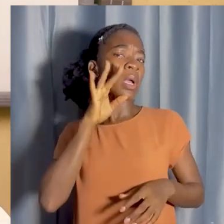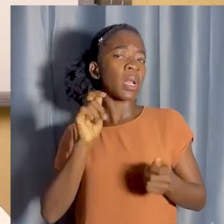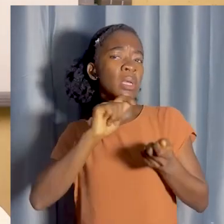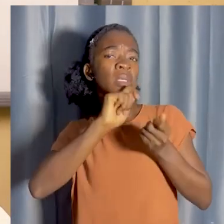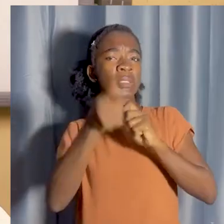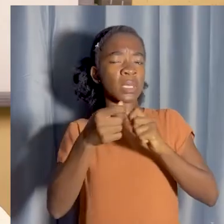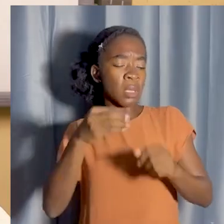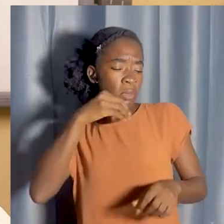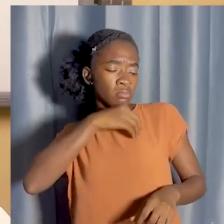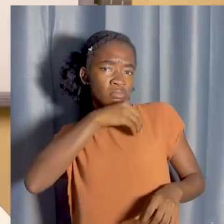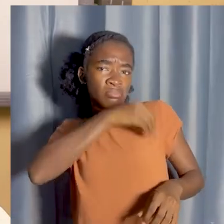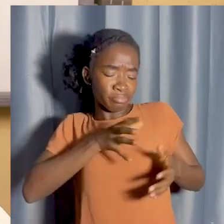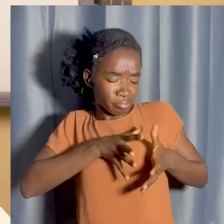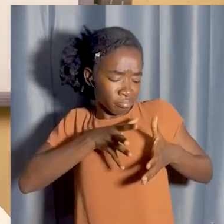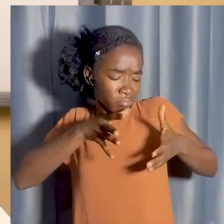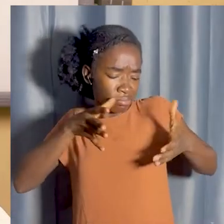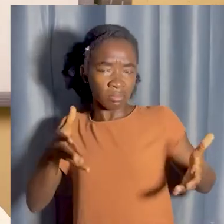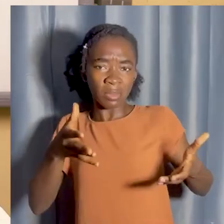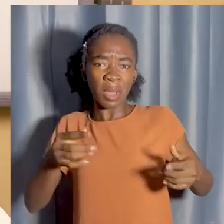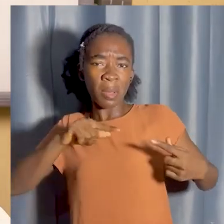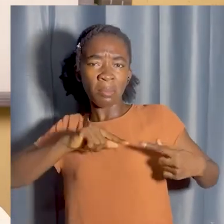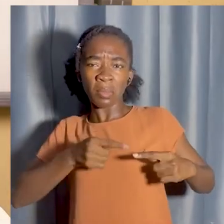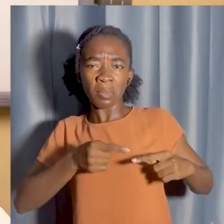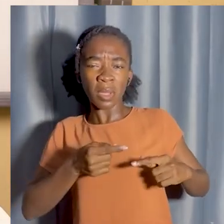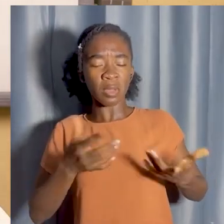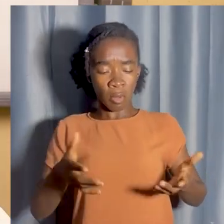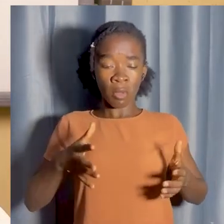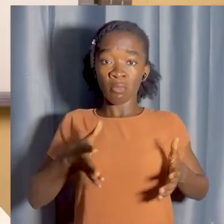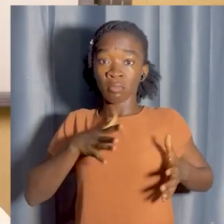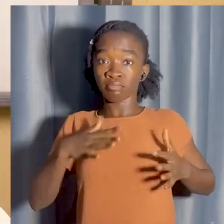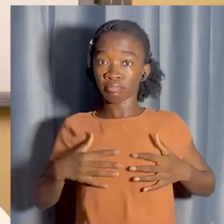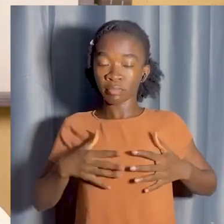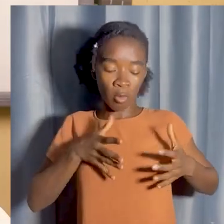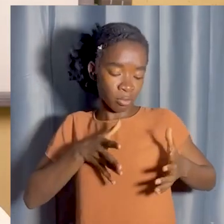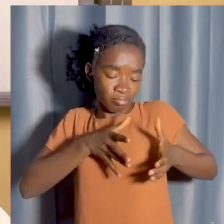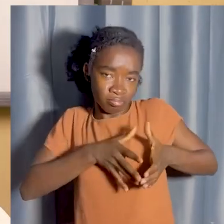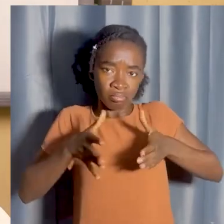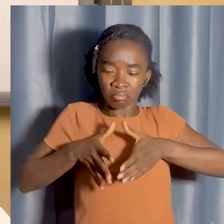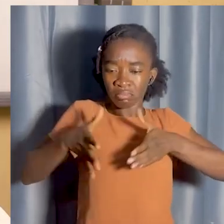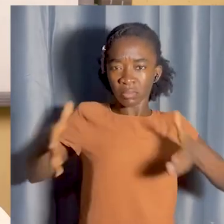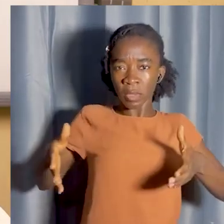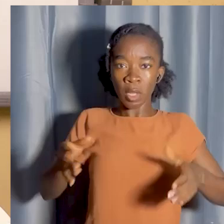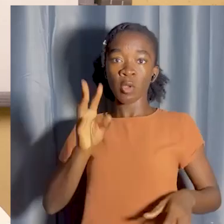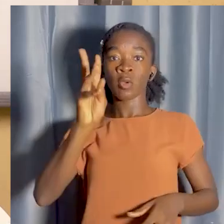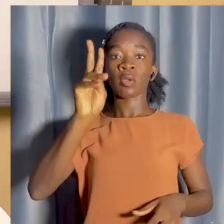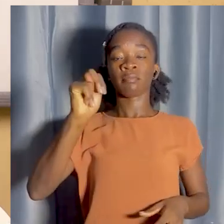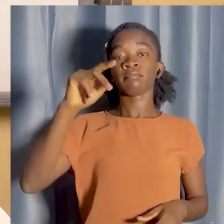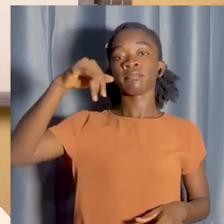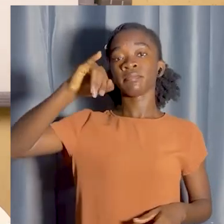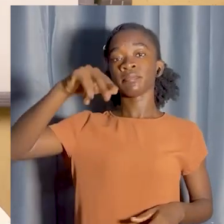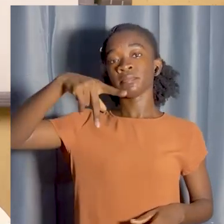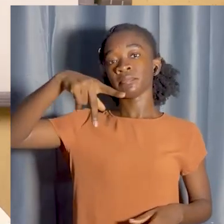there's a swelling somewhere? Does it look like one breast is smaller or bigger than the other? Is the nipple pointing in a different direction, or is the